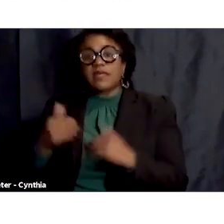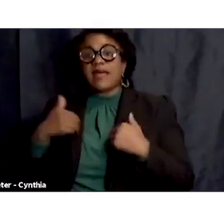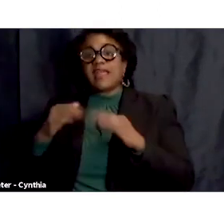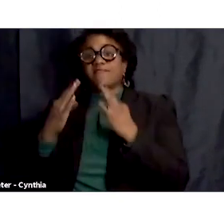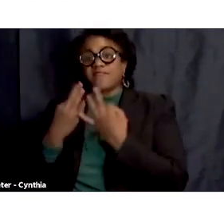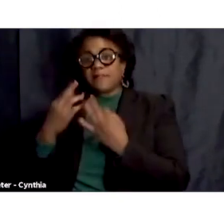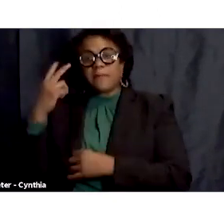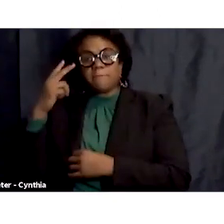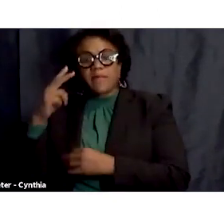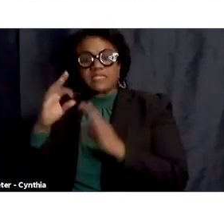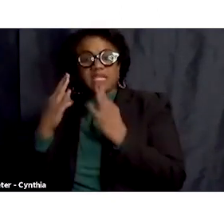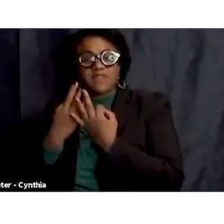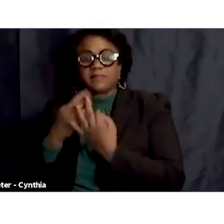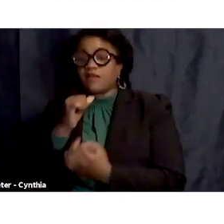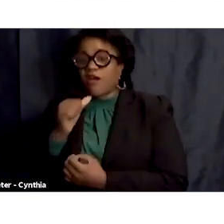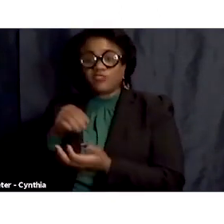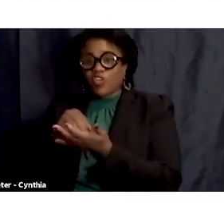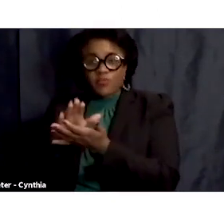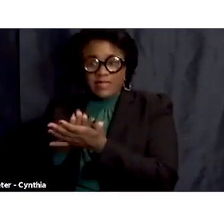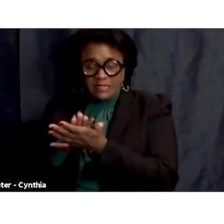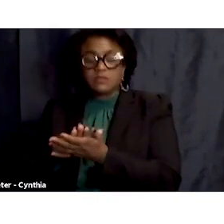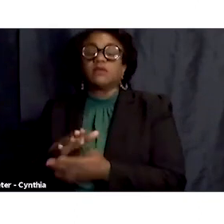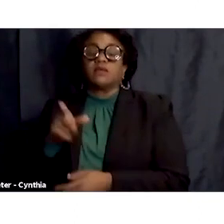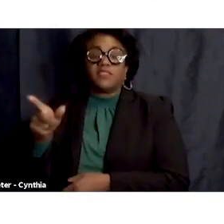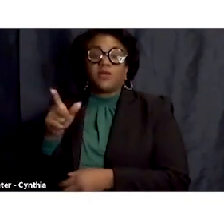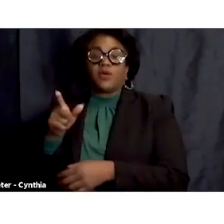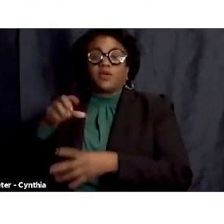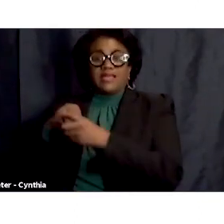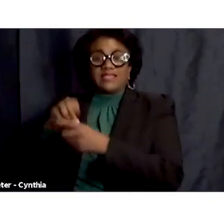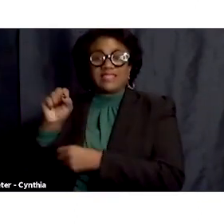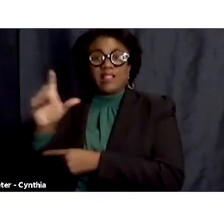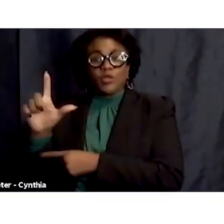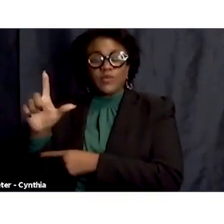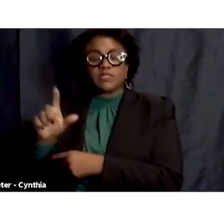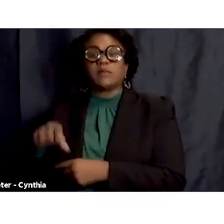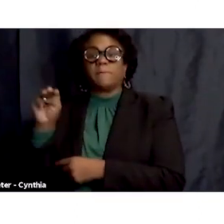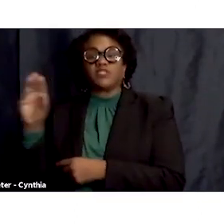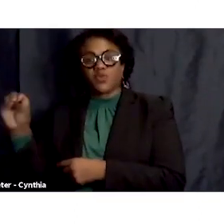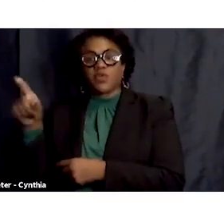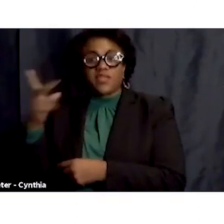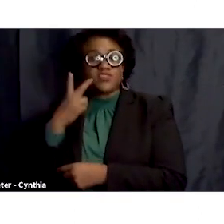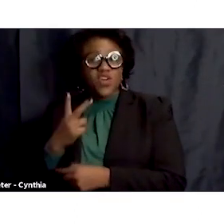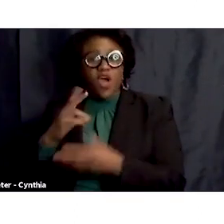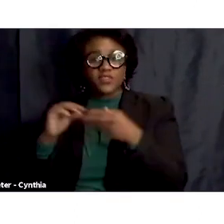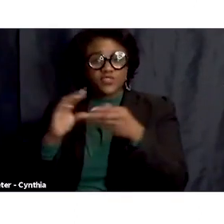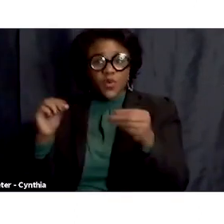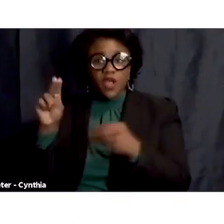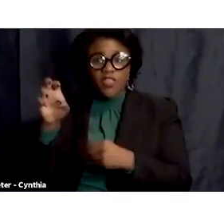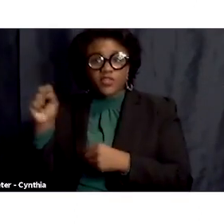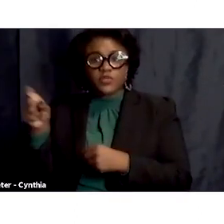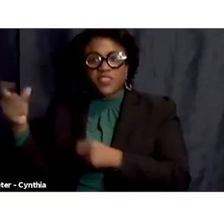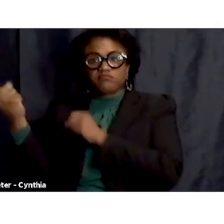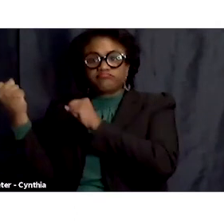a Mexican family that was undocumented, that was based in St. Louis, who saw this story on the news. They drove all the way